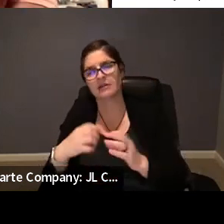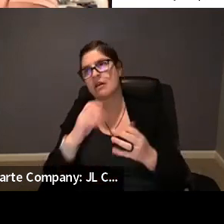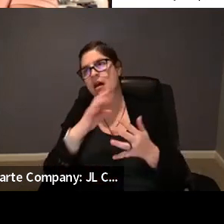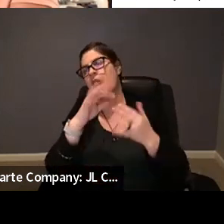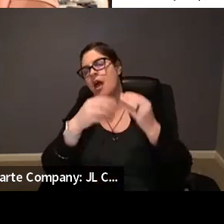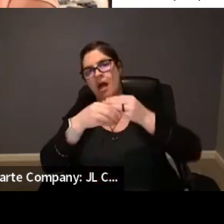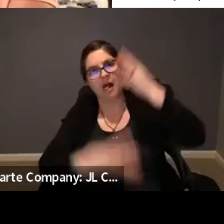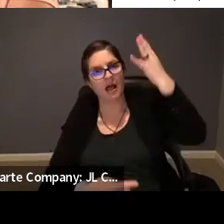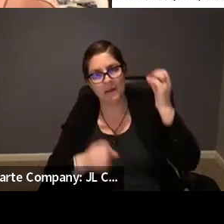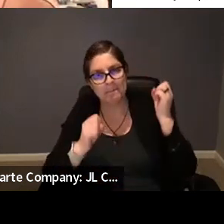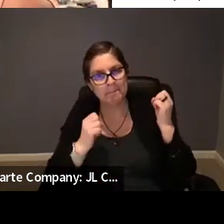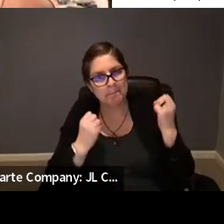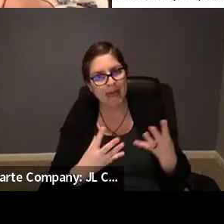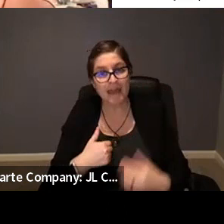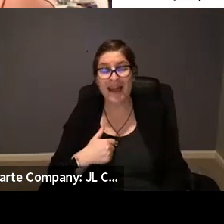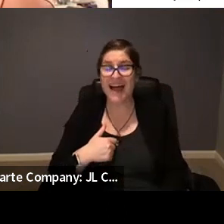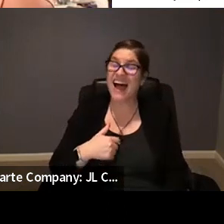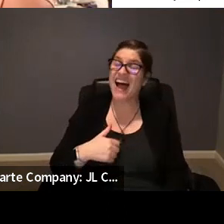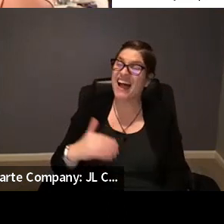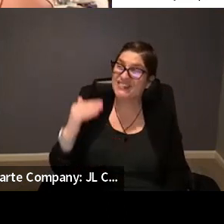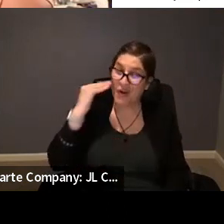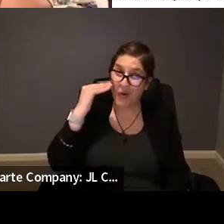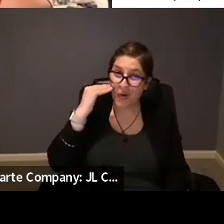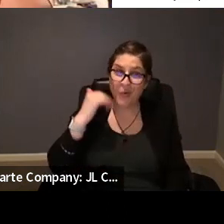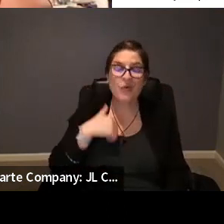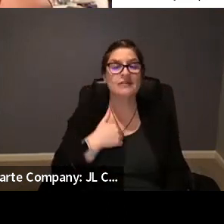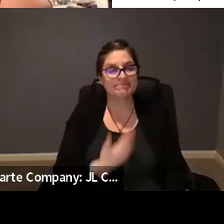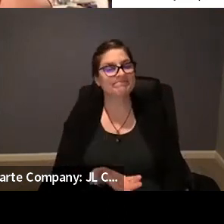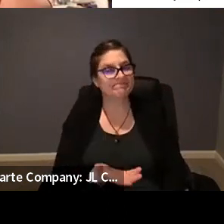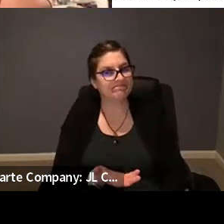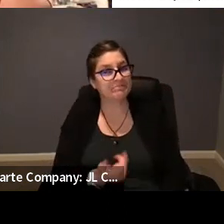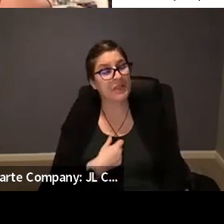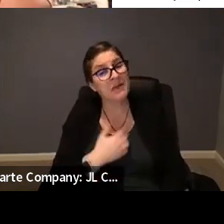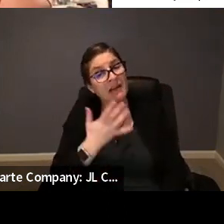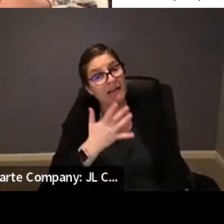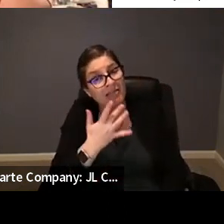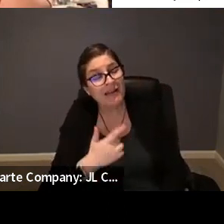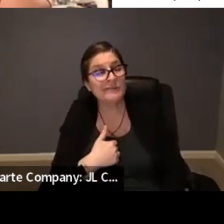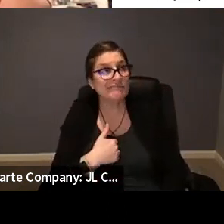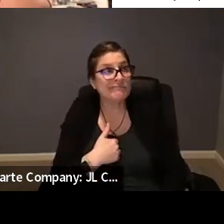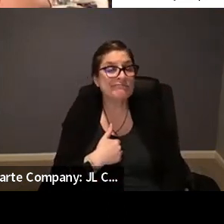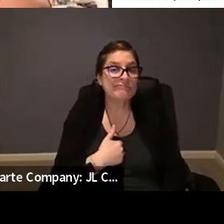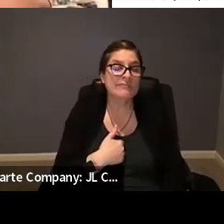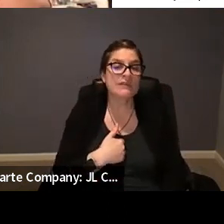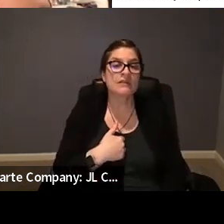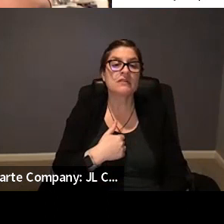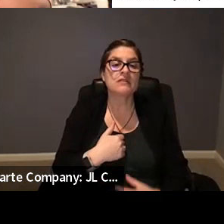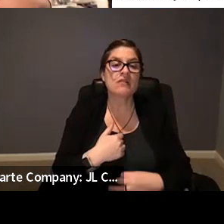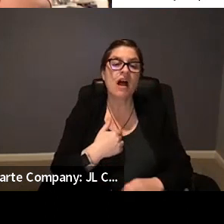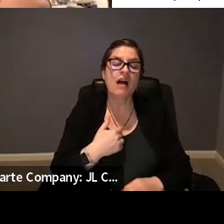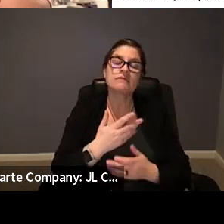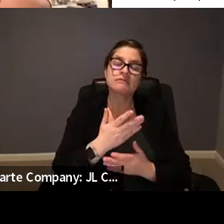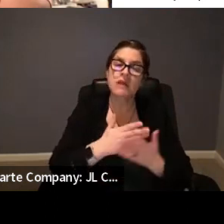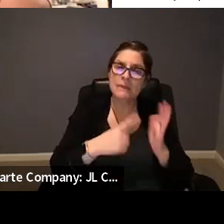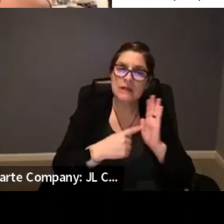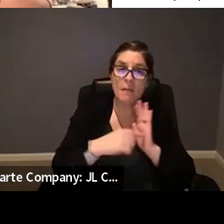know. I mean, thankfully, you know, I haven't had examples. I've had examples of other journalists,